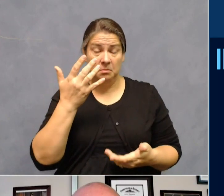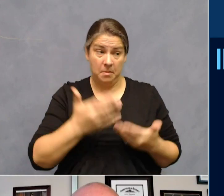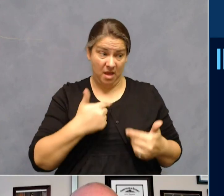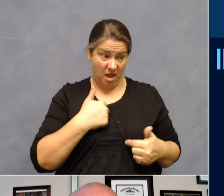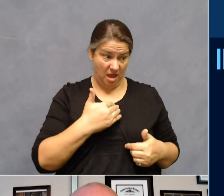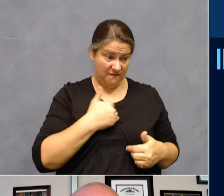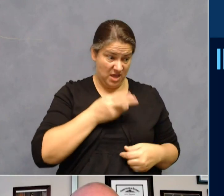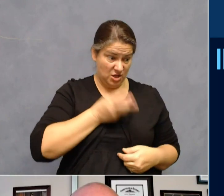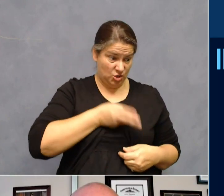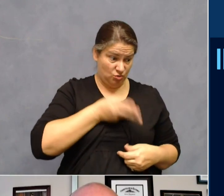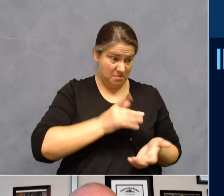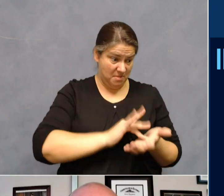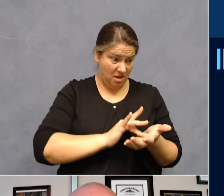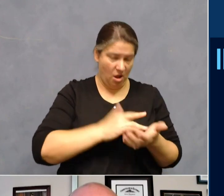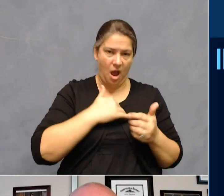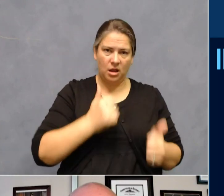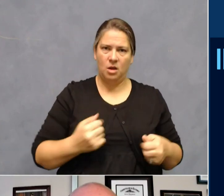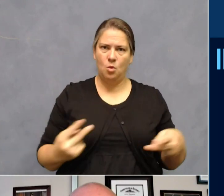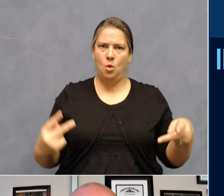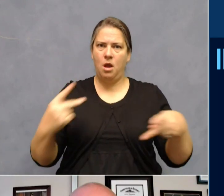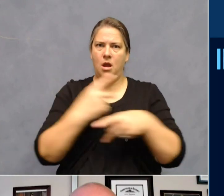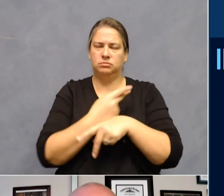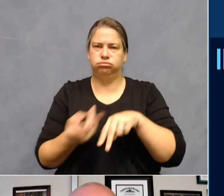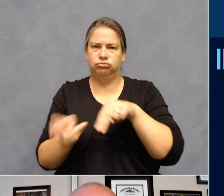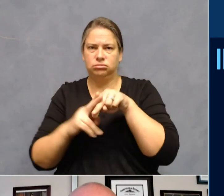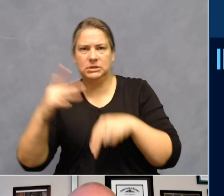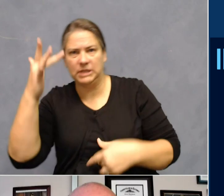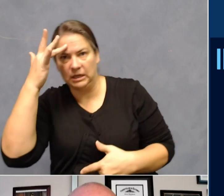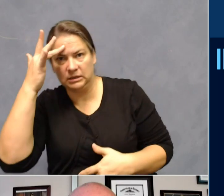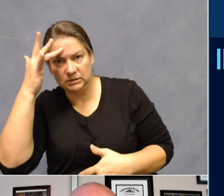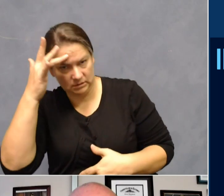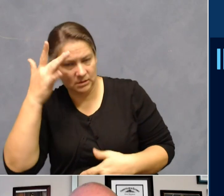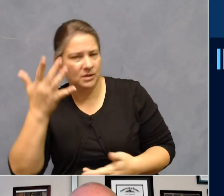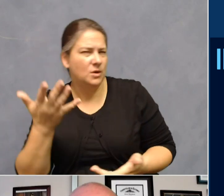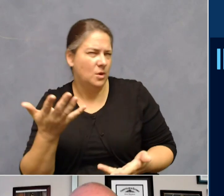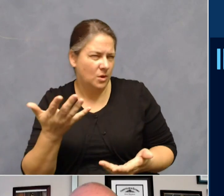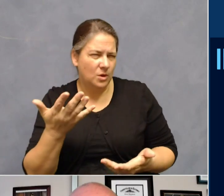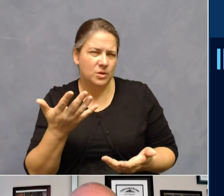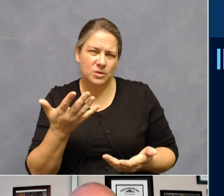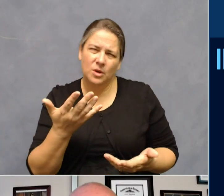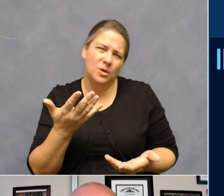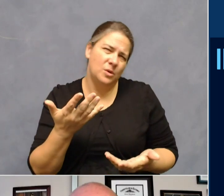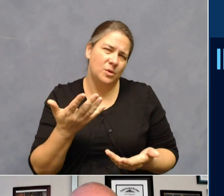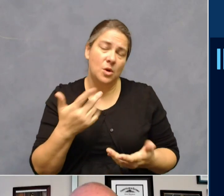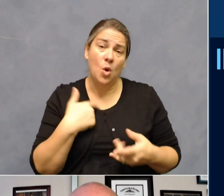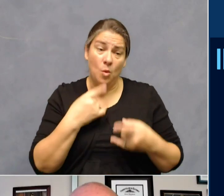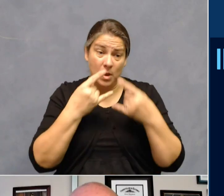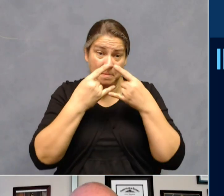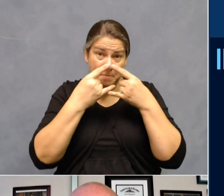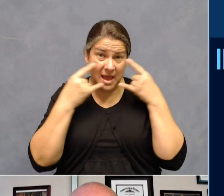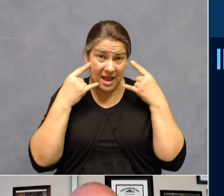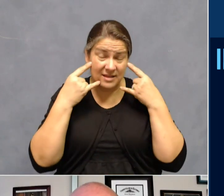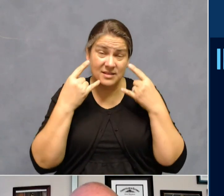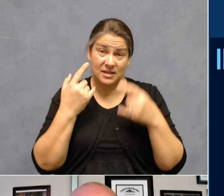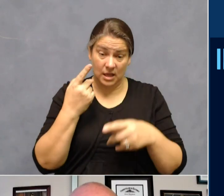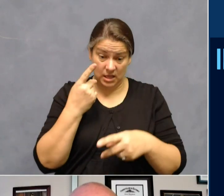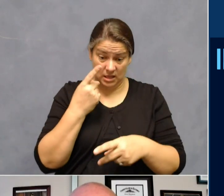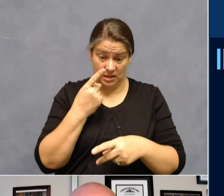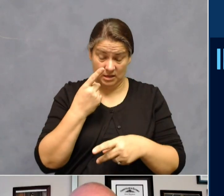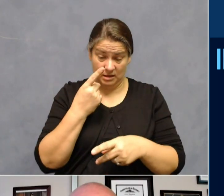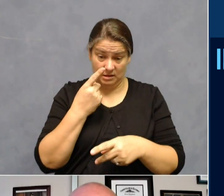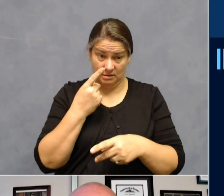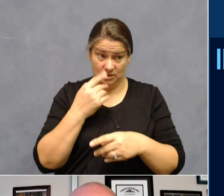strongly, I ask you strongly, please wear a mask. We say to keep others safe, but let me assure you, it's keeping you safe